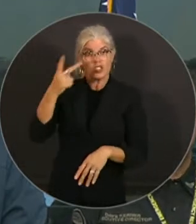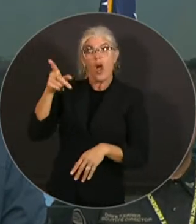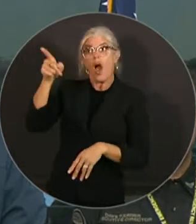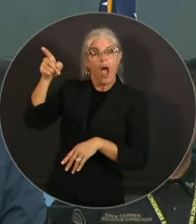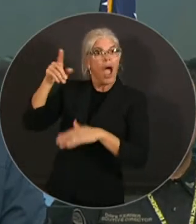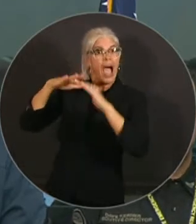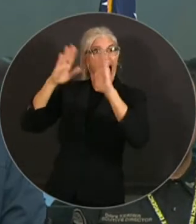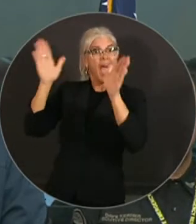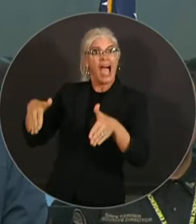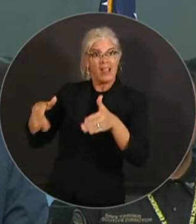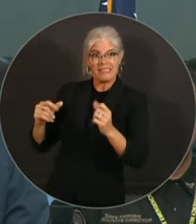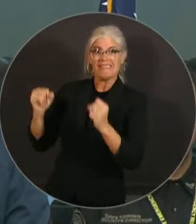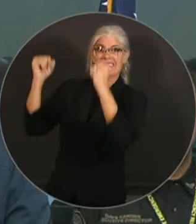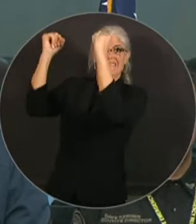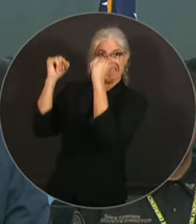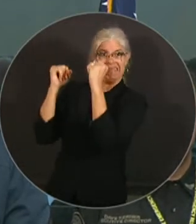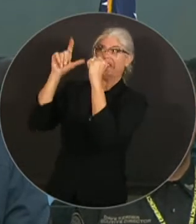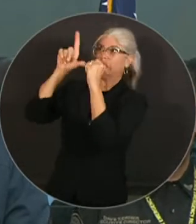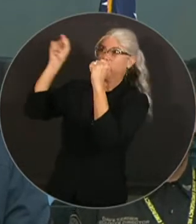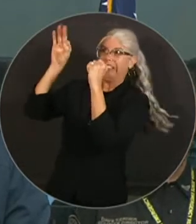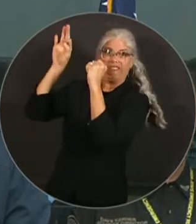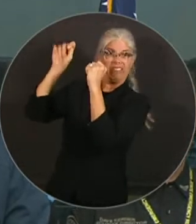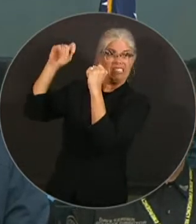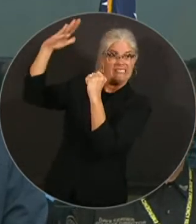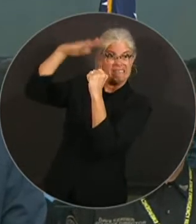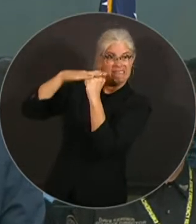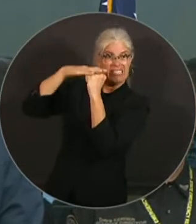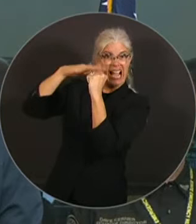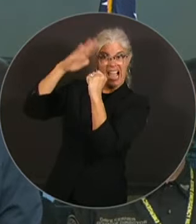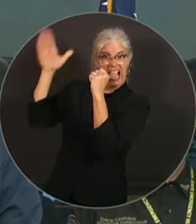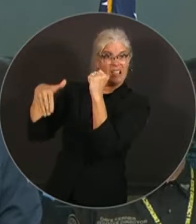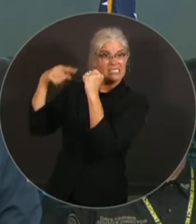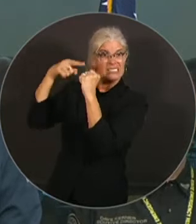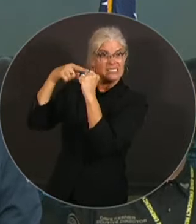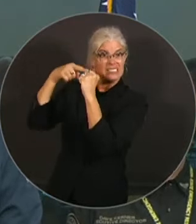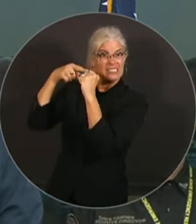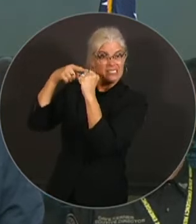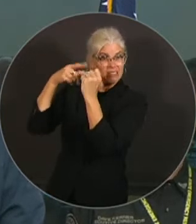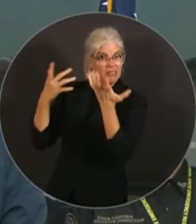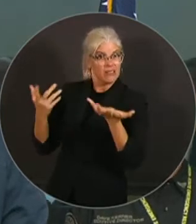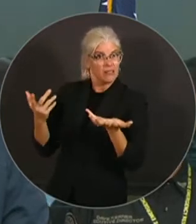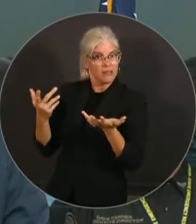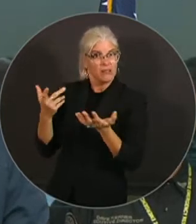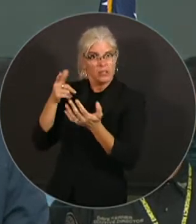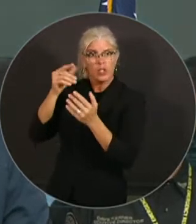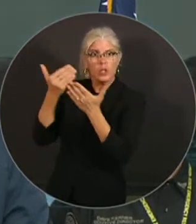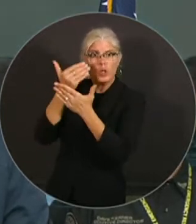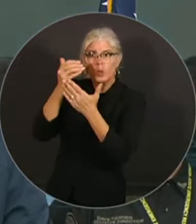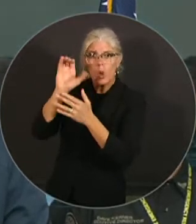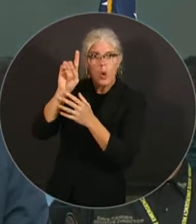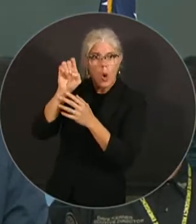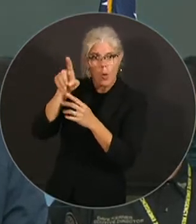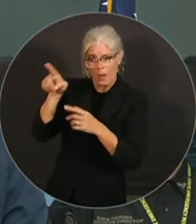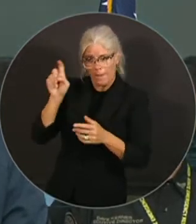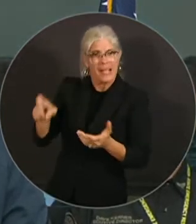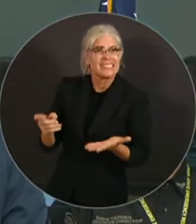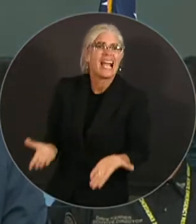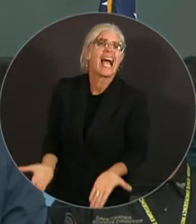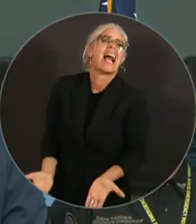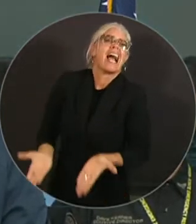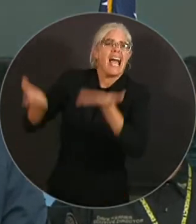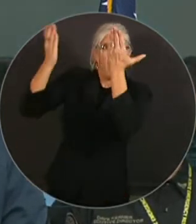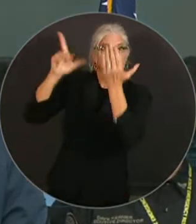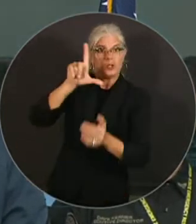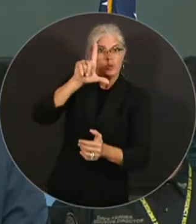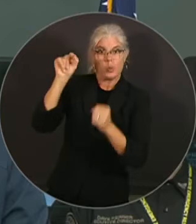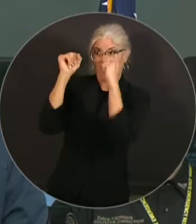air. That stuff, and again, the sheriff was telling us, Sheriff Padgett said the new code is 20 feet in the air. All of that stuff was fine, and it was